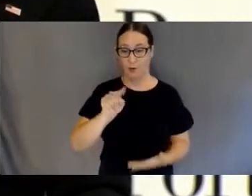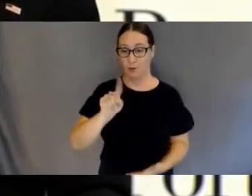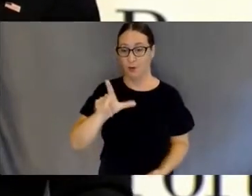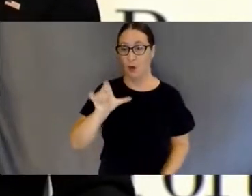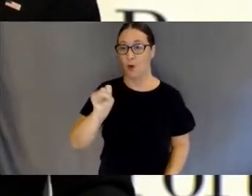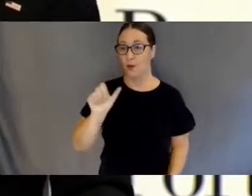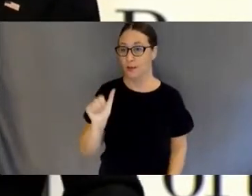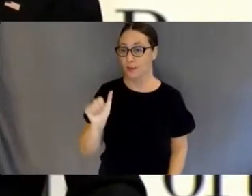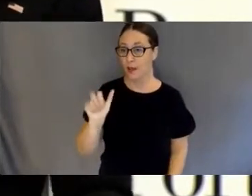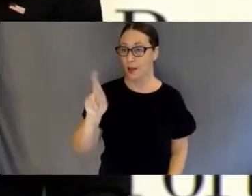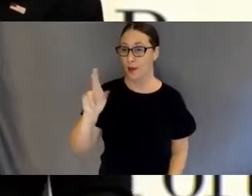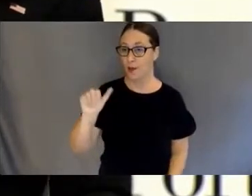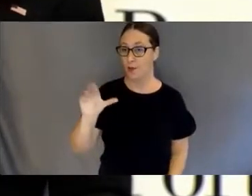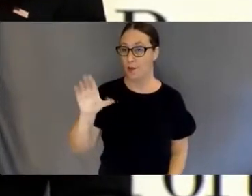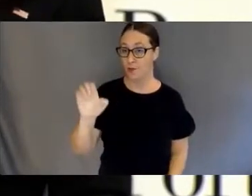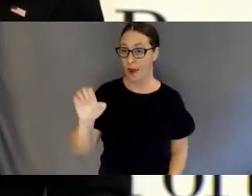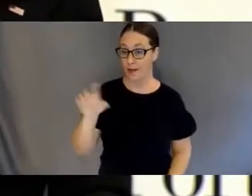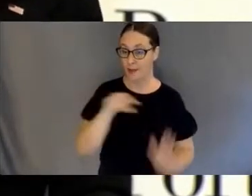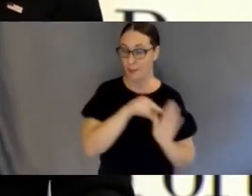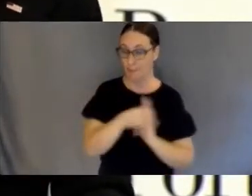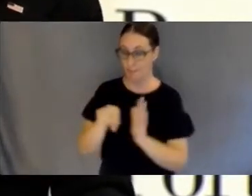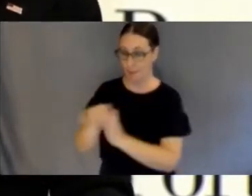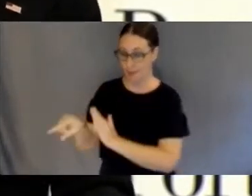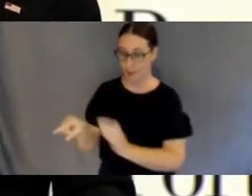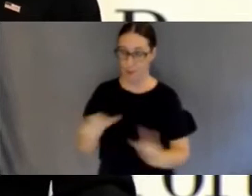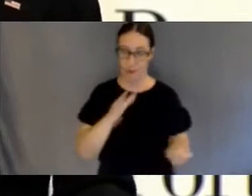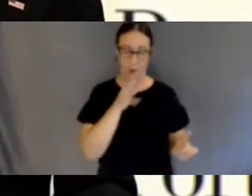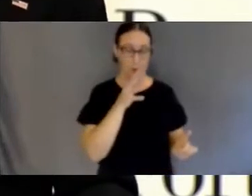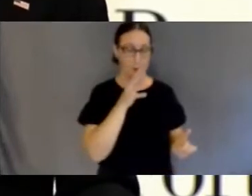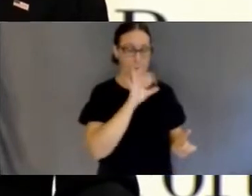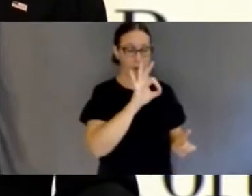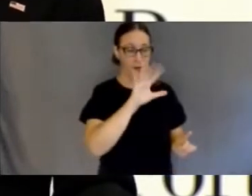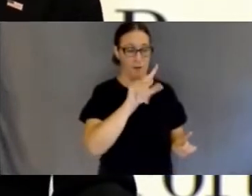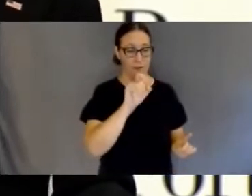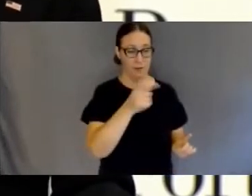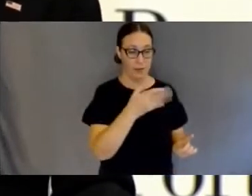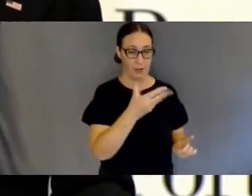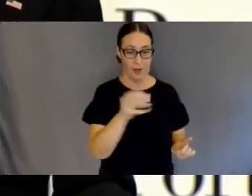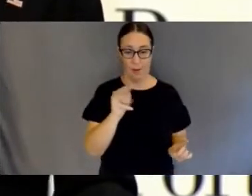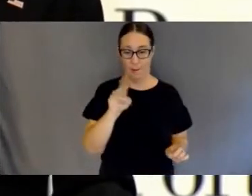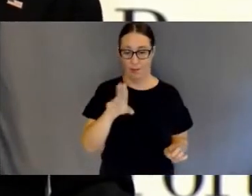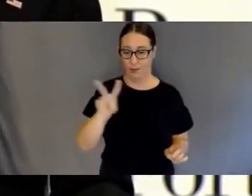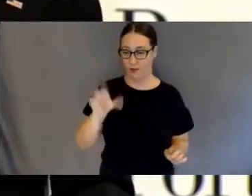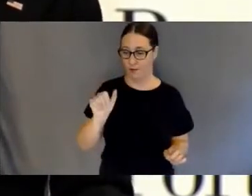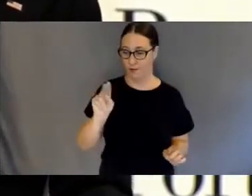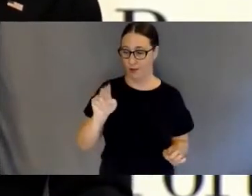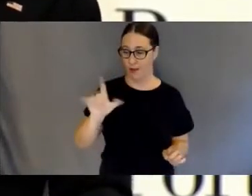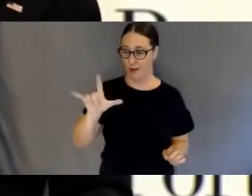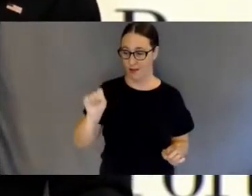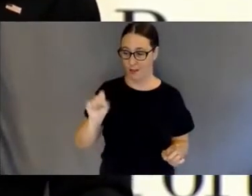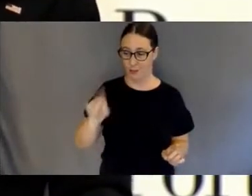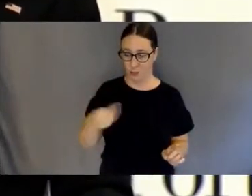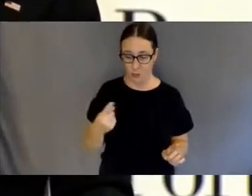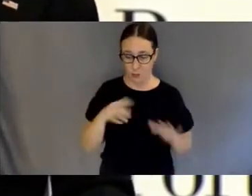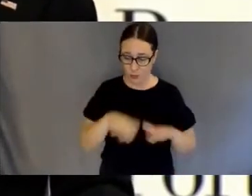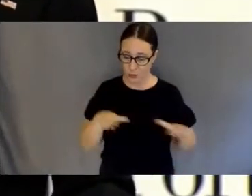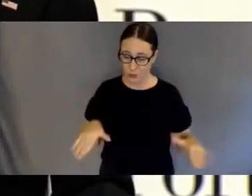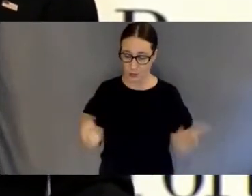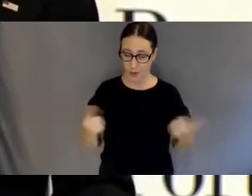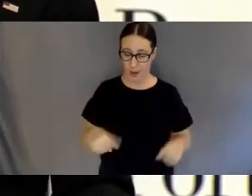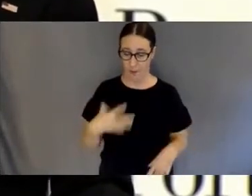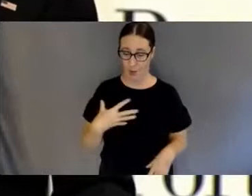Massacre. Mother Fletcher and Mr. Van Ellis were just children when a white